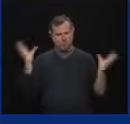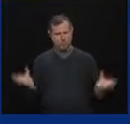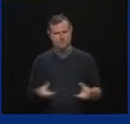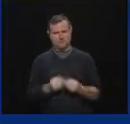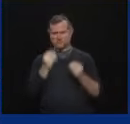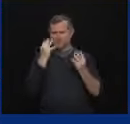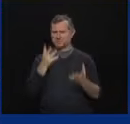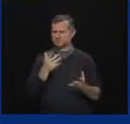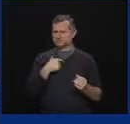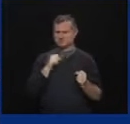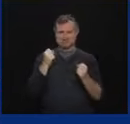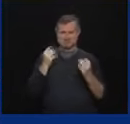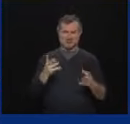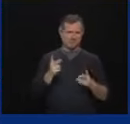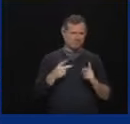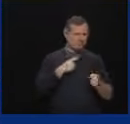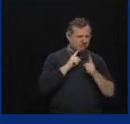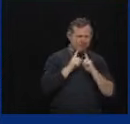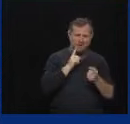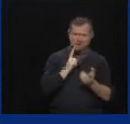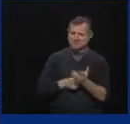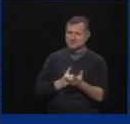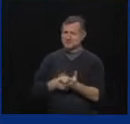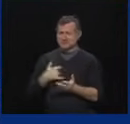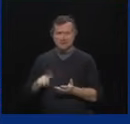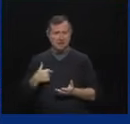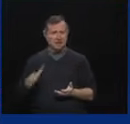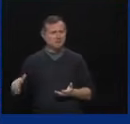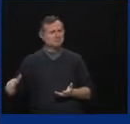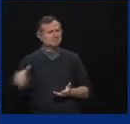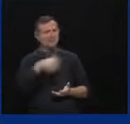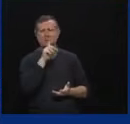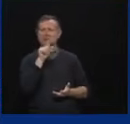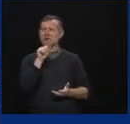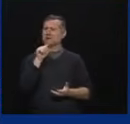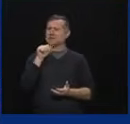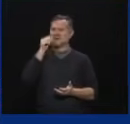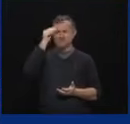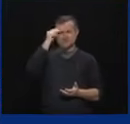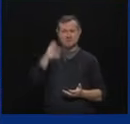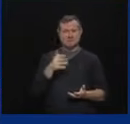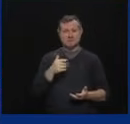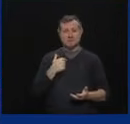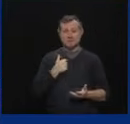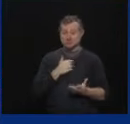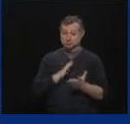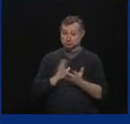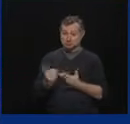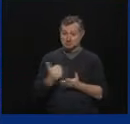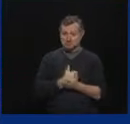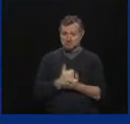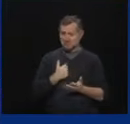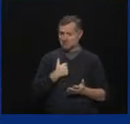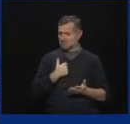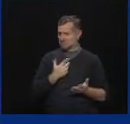many conversations, still just gathering data. So in terms of transparency, we're asking just questions so we have a